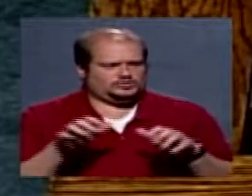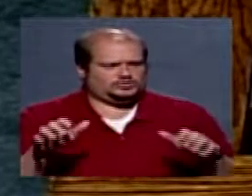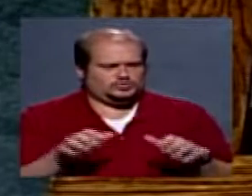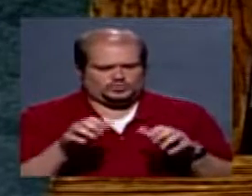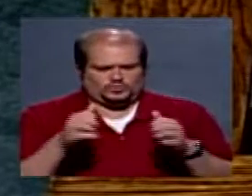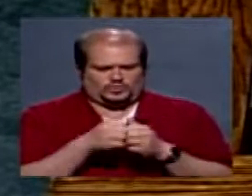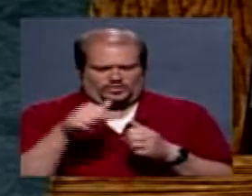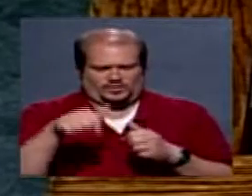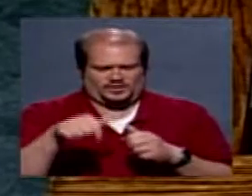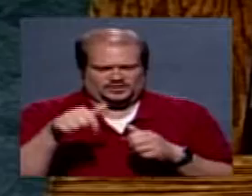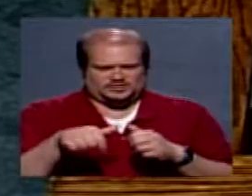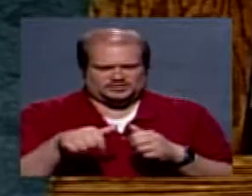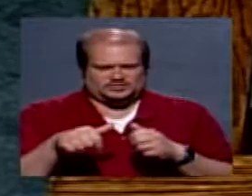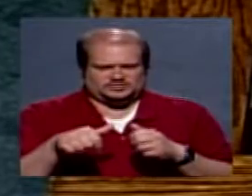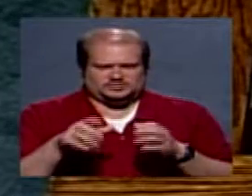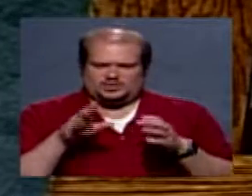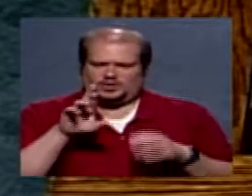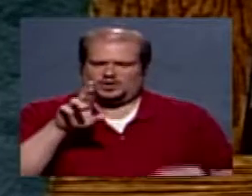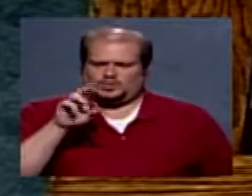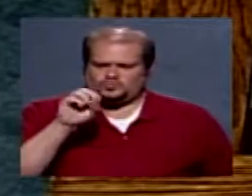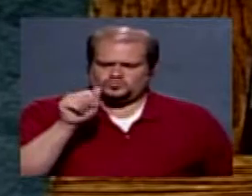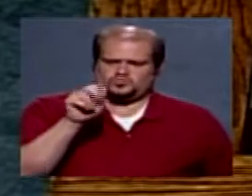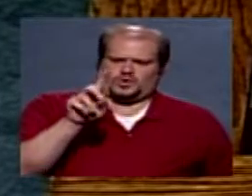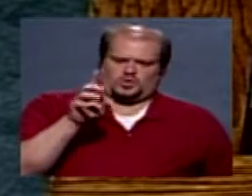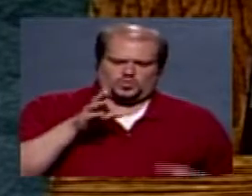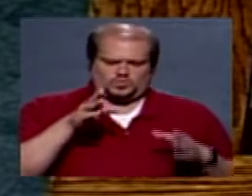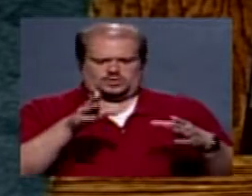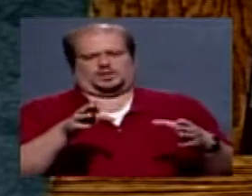our road